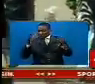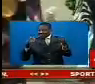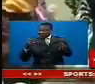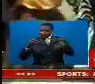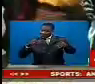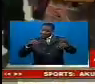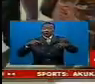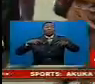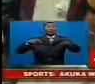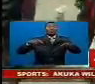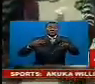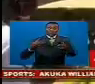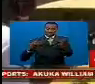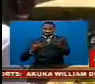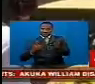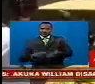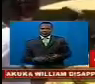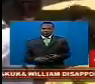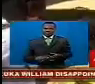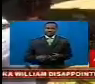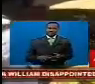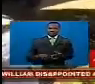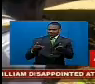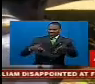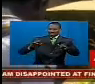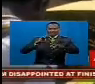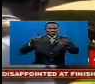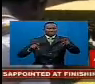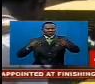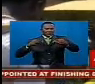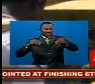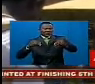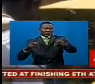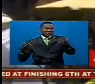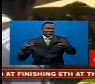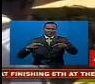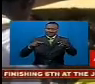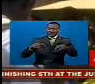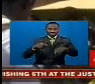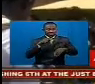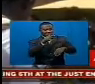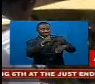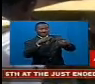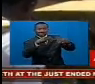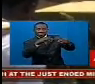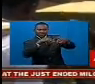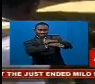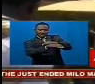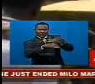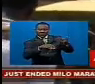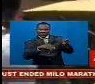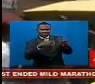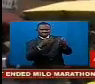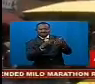That is why we sell by the roadside. They allow people to sell on the road. And you create a market. Those who are in the